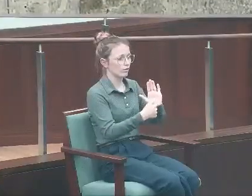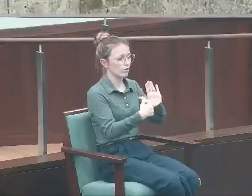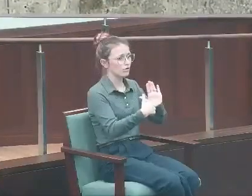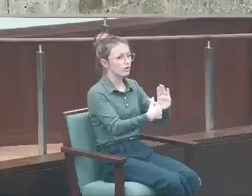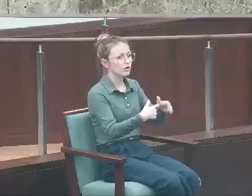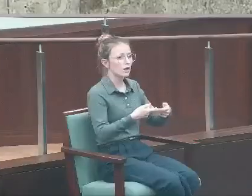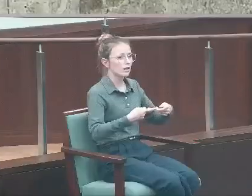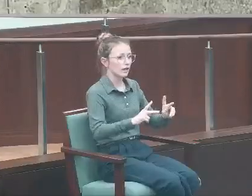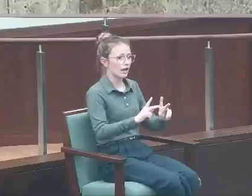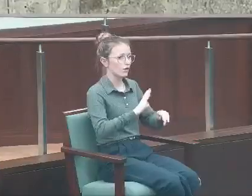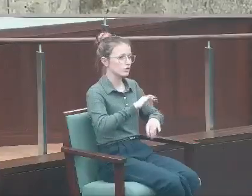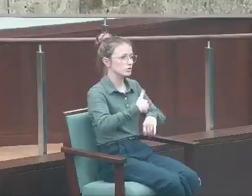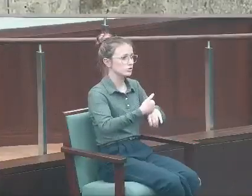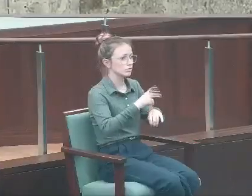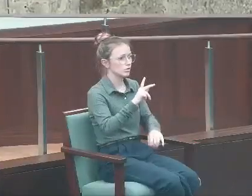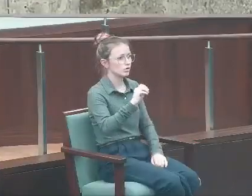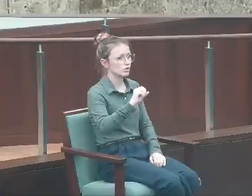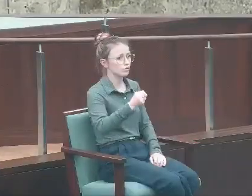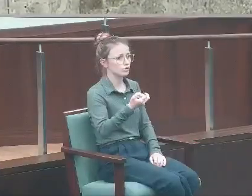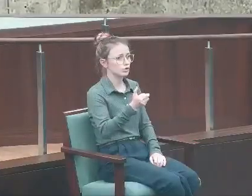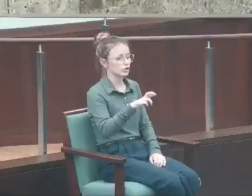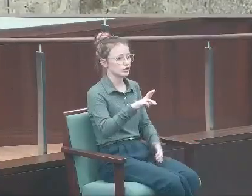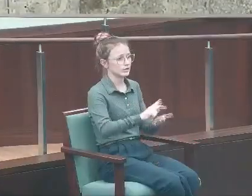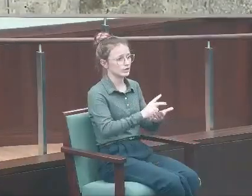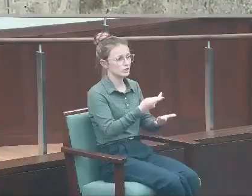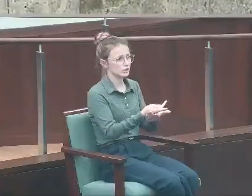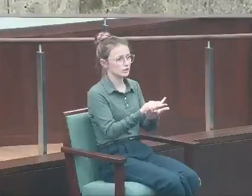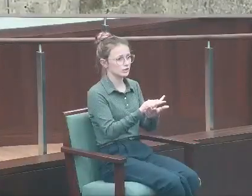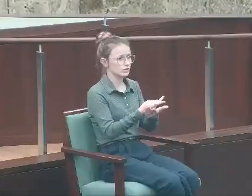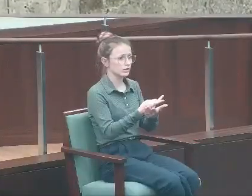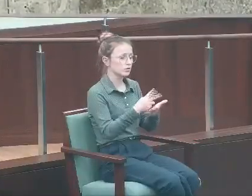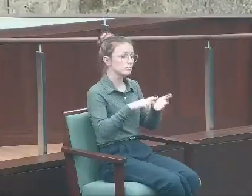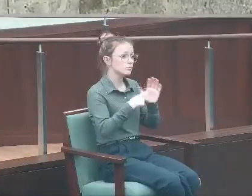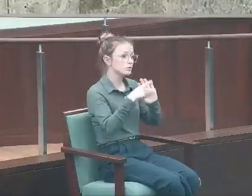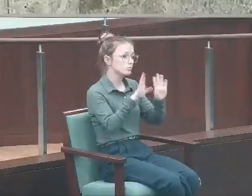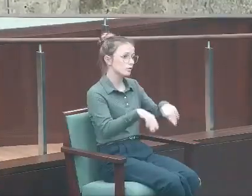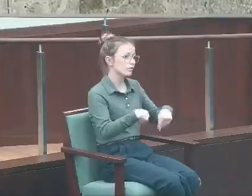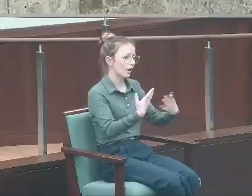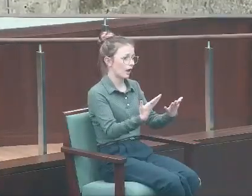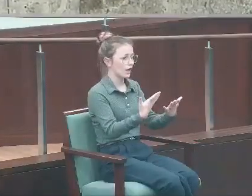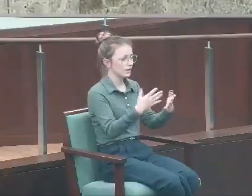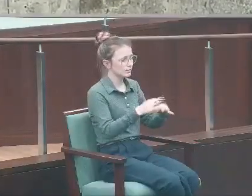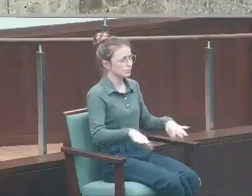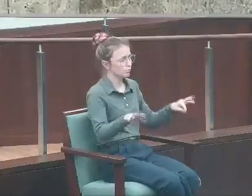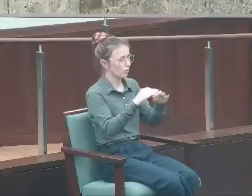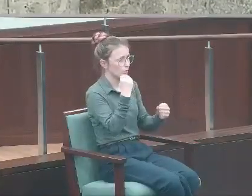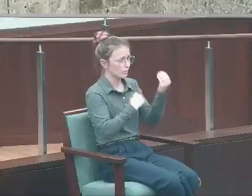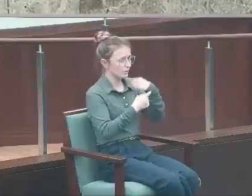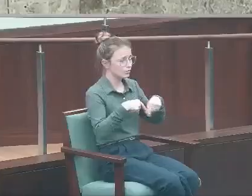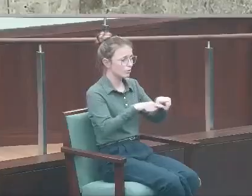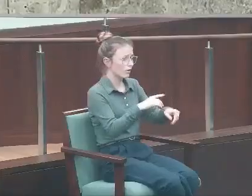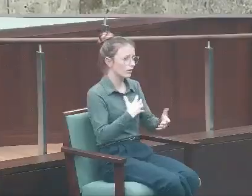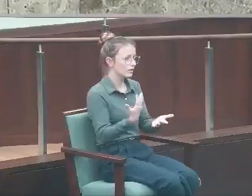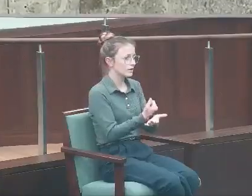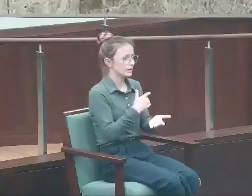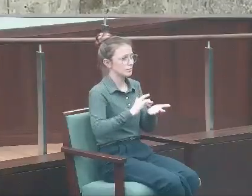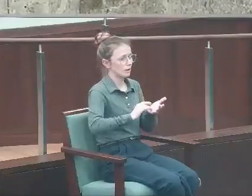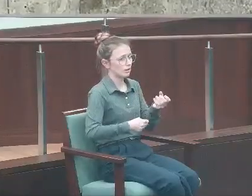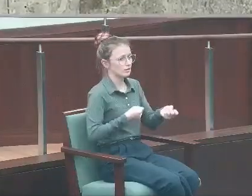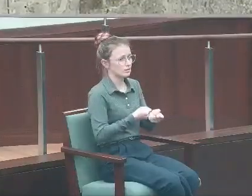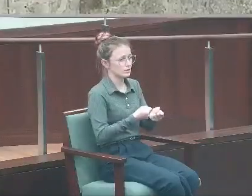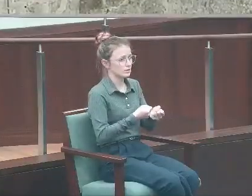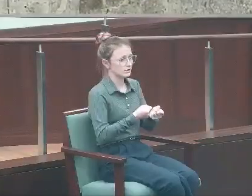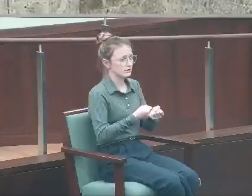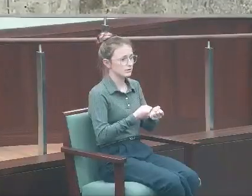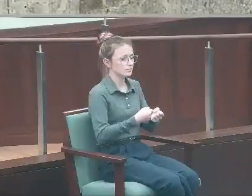to establish a kosher kitchen, which enables them to provide deeply needed meals for residents while they are receiving medical assistance.